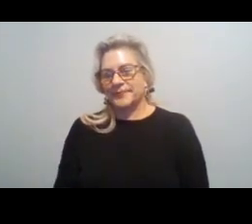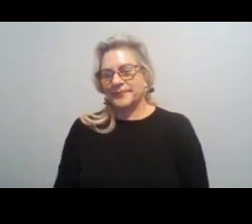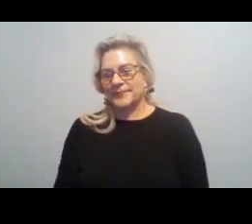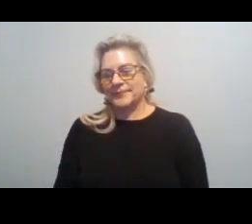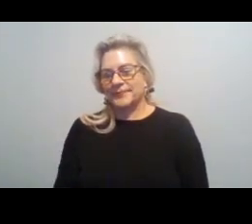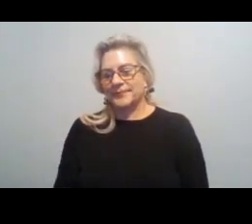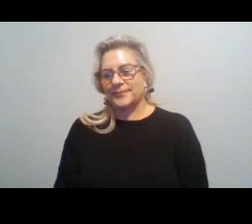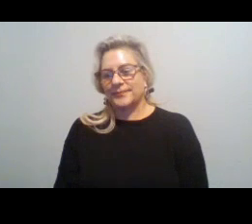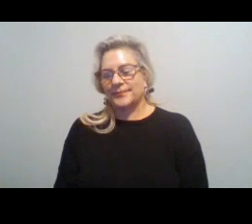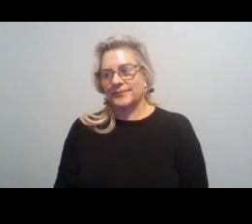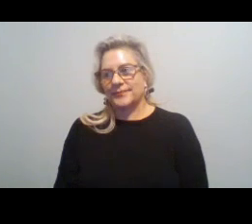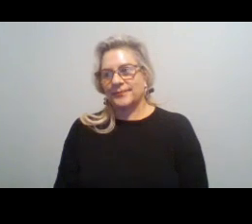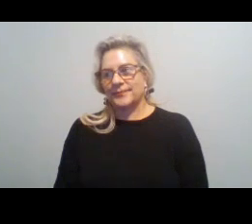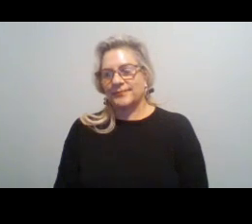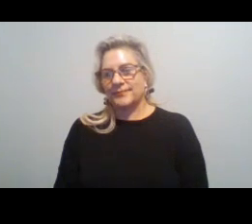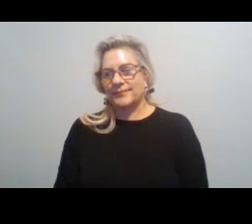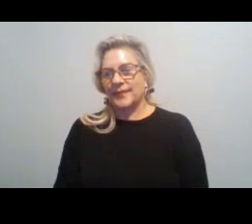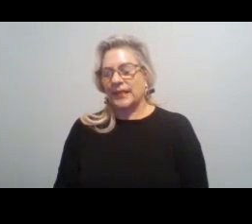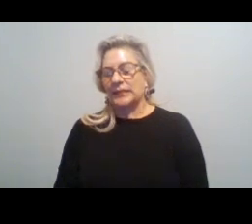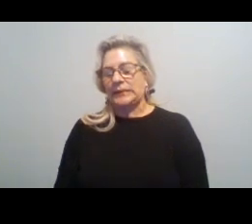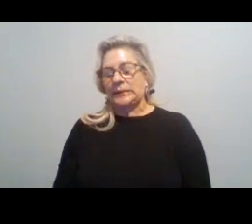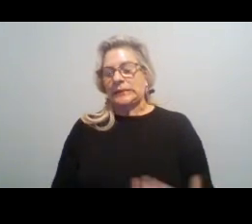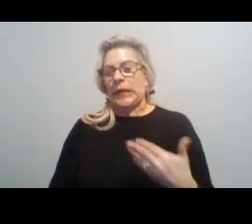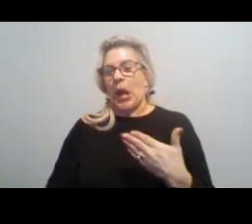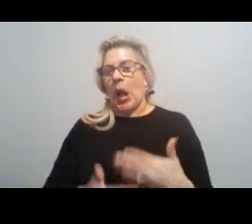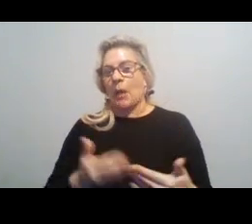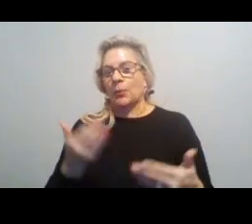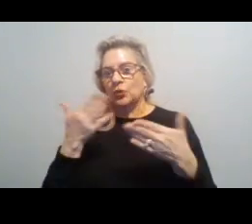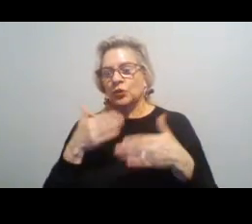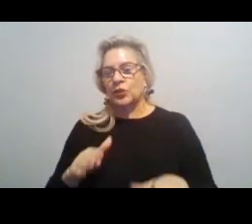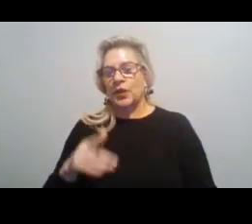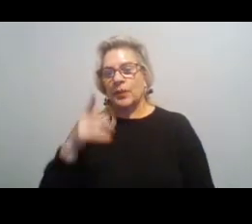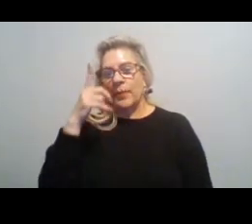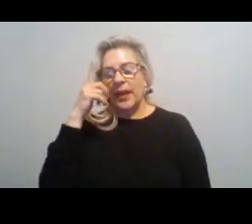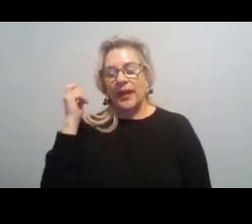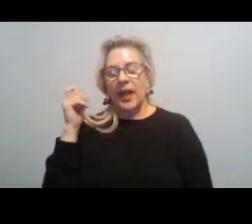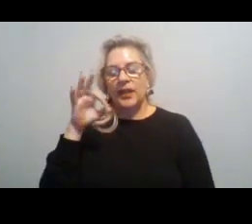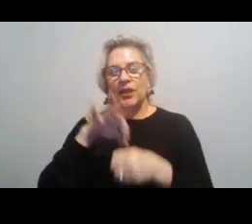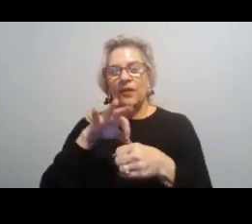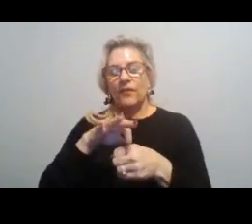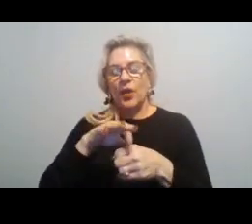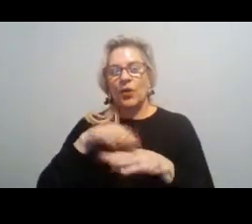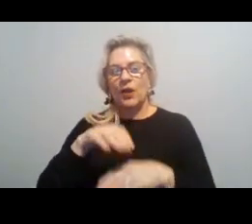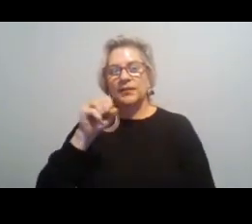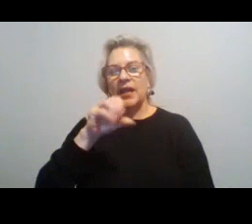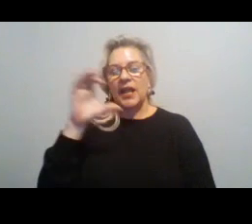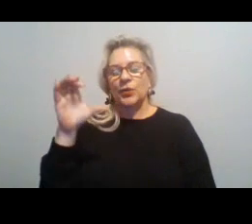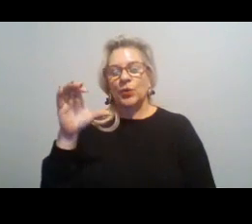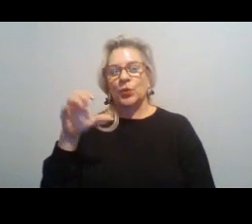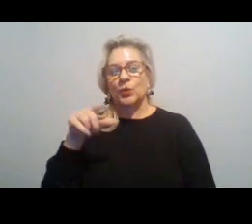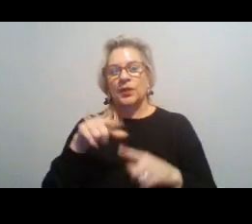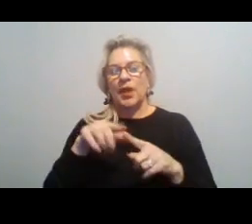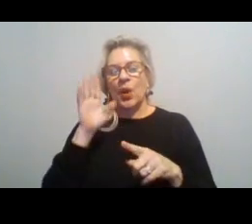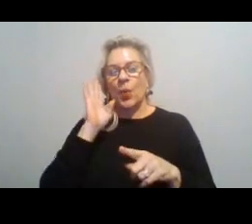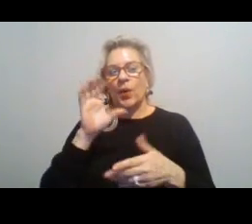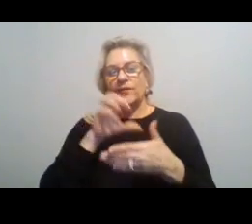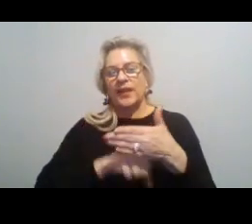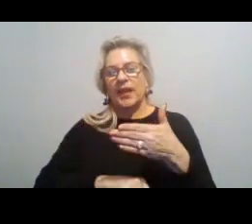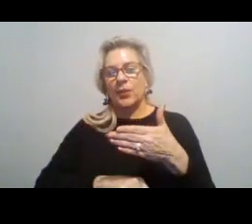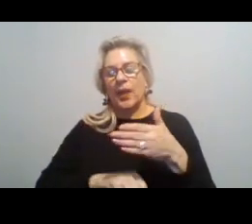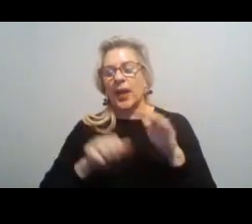And that was almost all jeopardized this year when a ballot measure in Santa Cruz County was put on the ballot that would have taken away